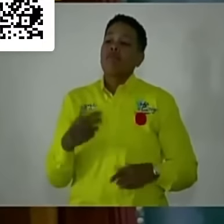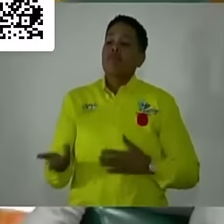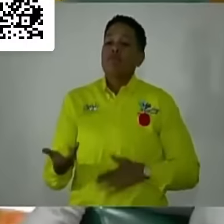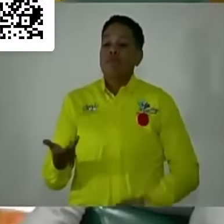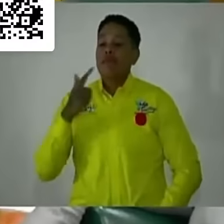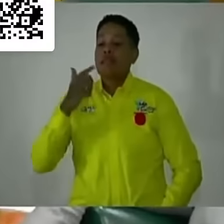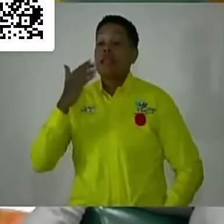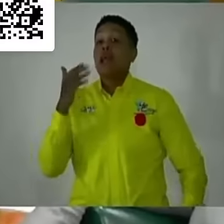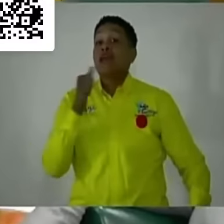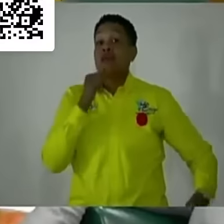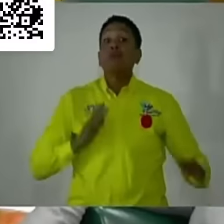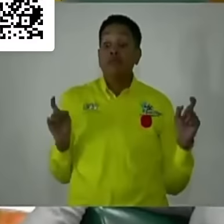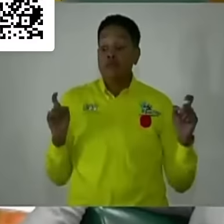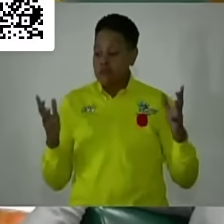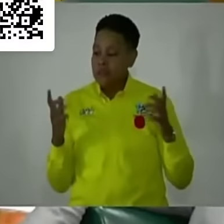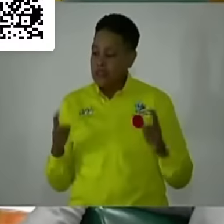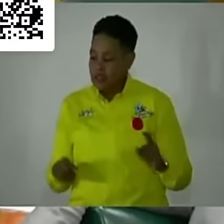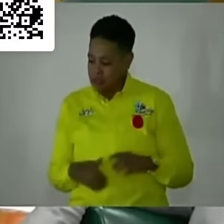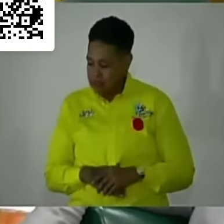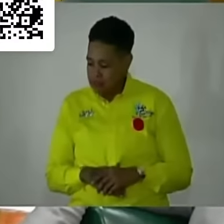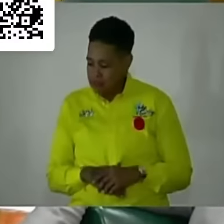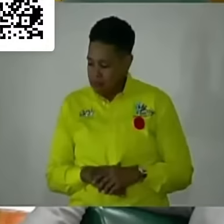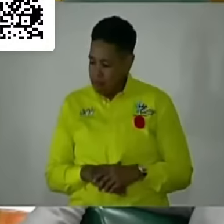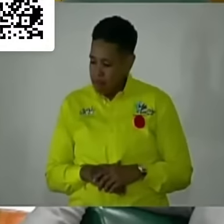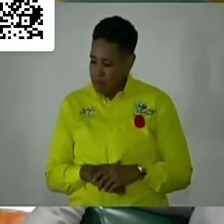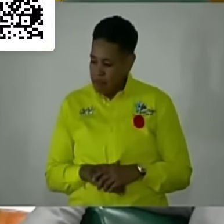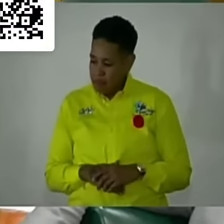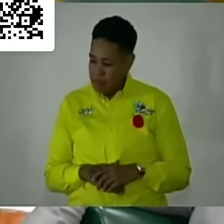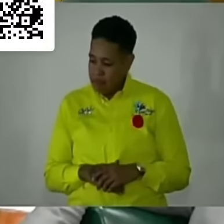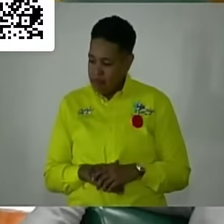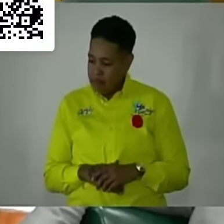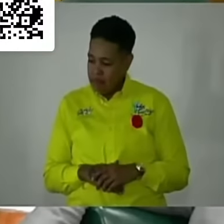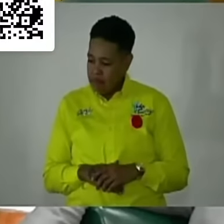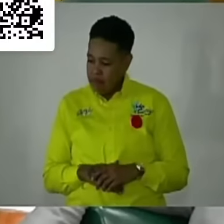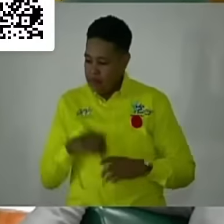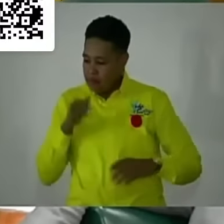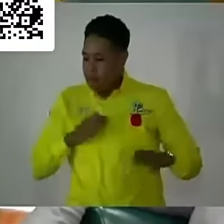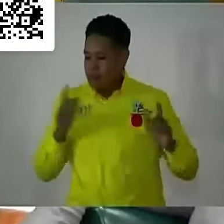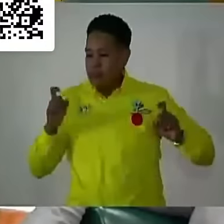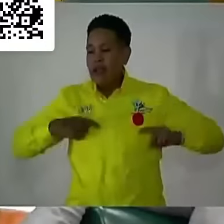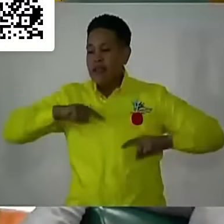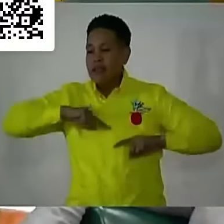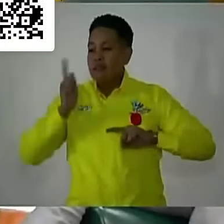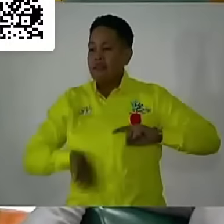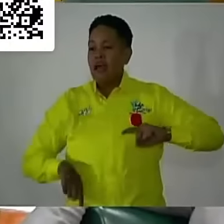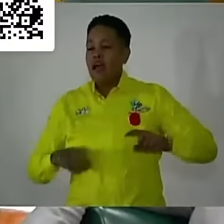you, Madam Speaker. Madam Speaker, I couldn't